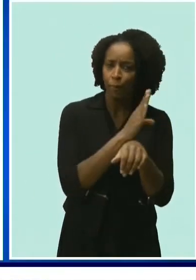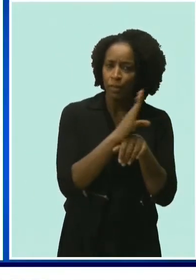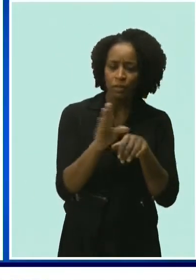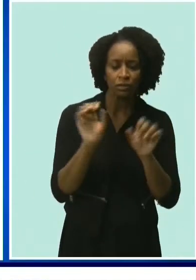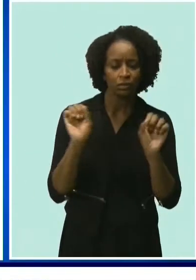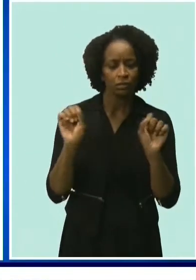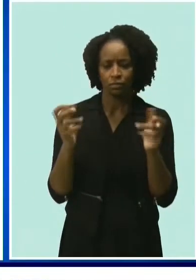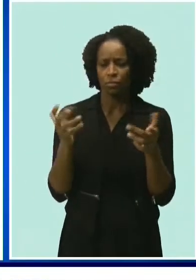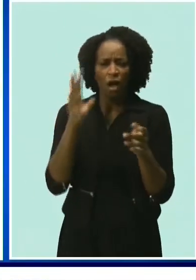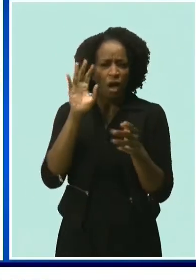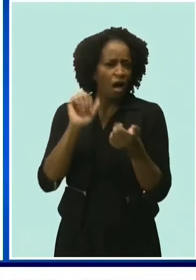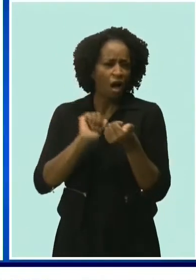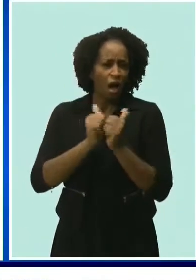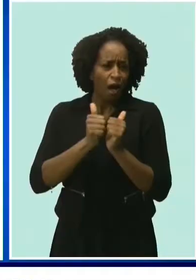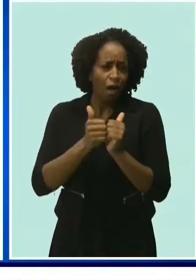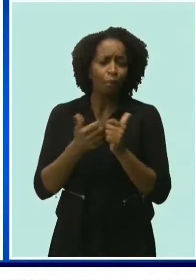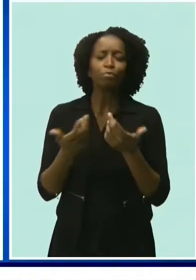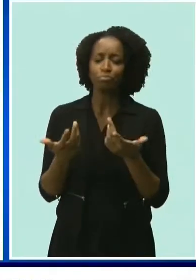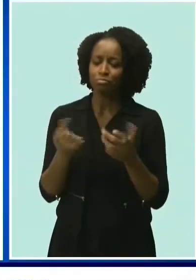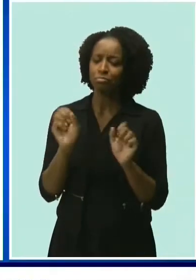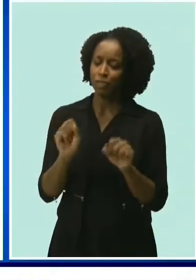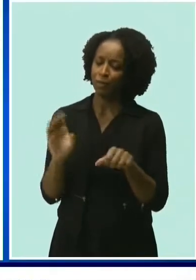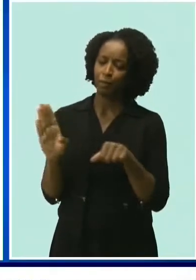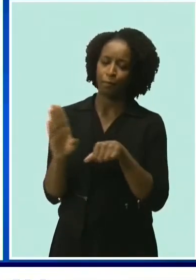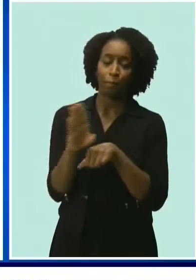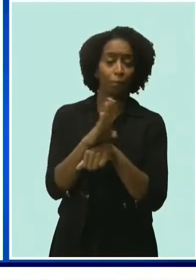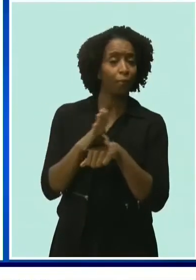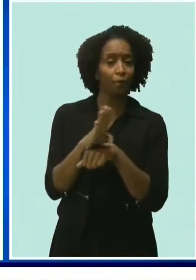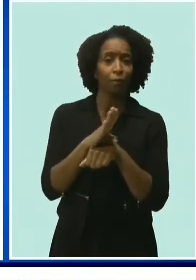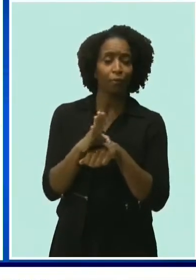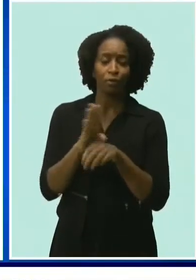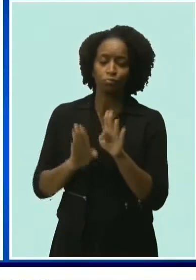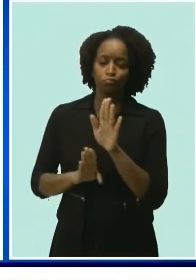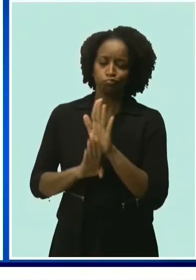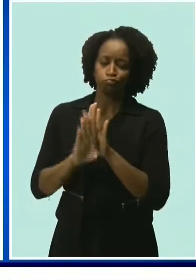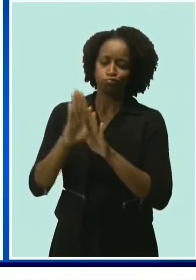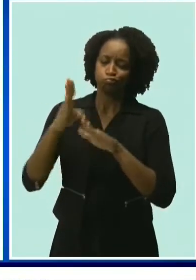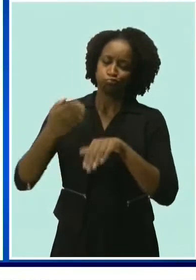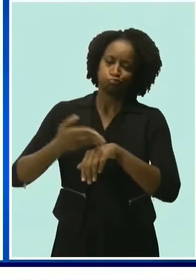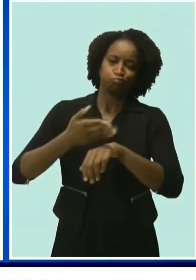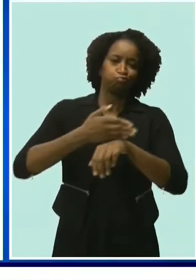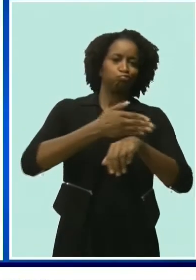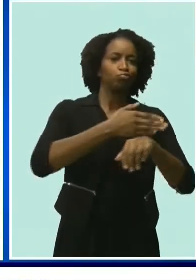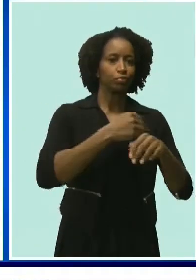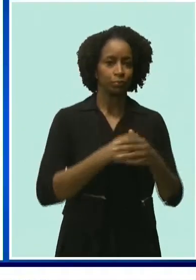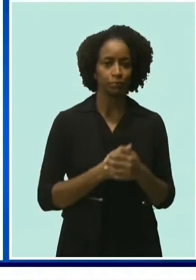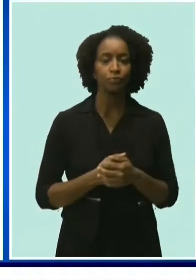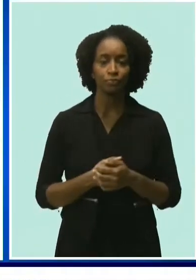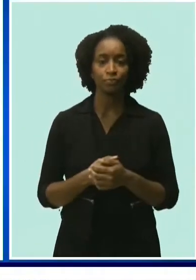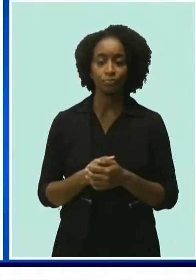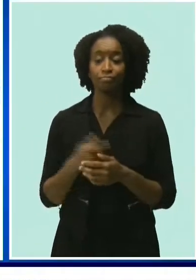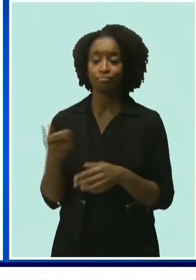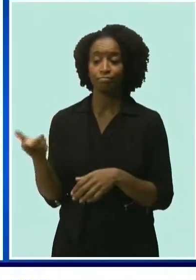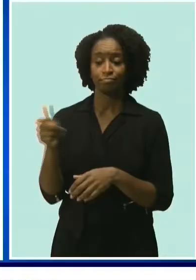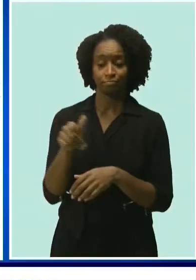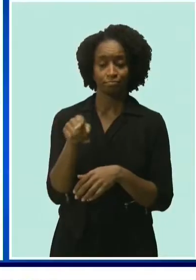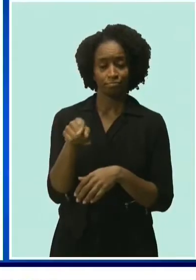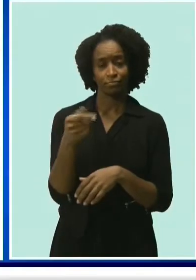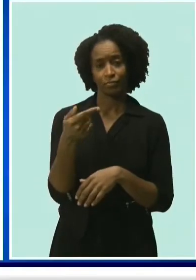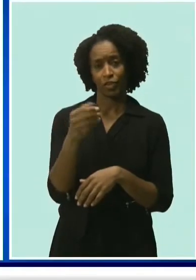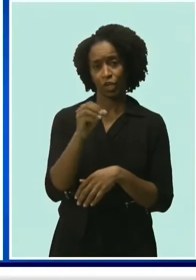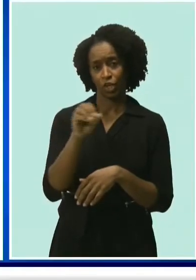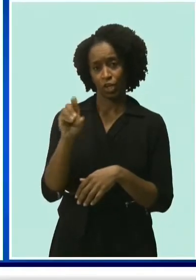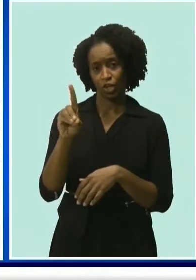it. Meanwhile, Minister Goodinedjal says the transformation of the country is a top priority. The ability to assist